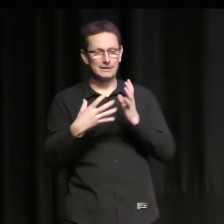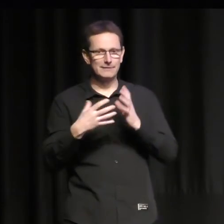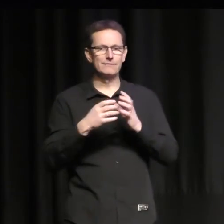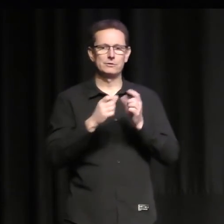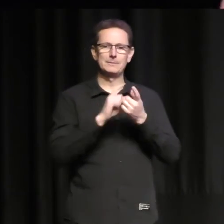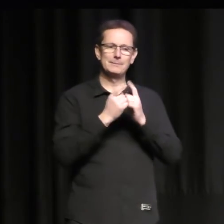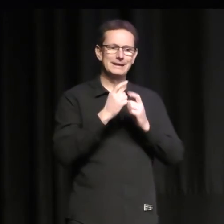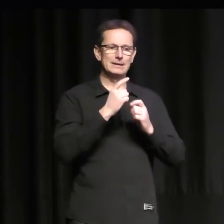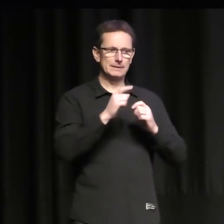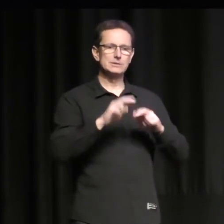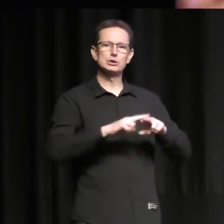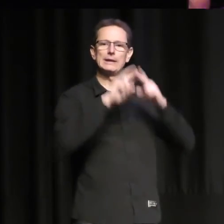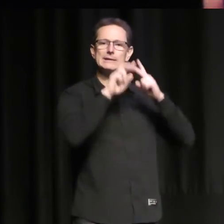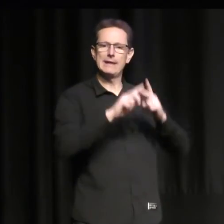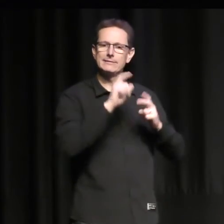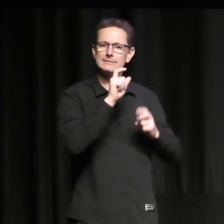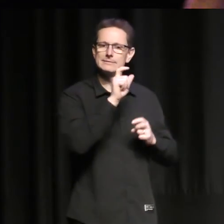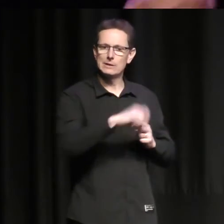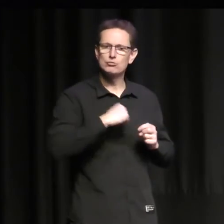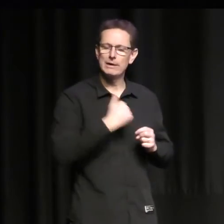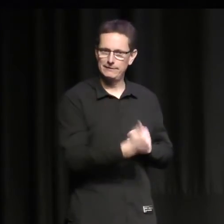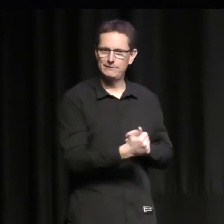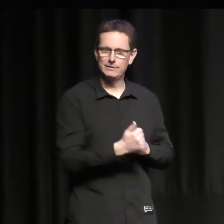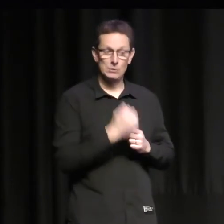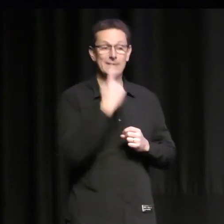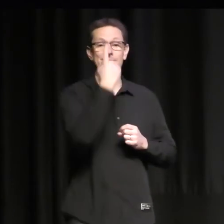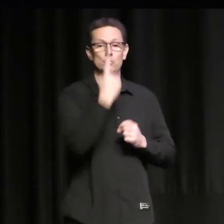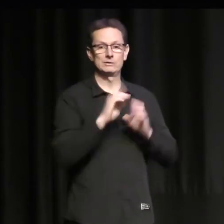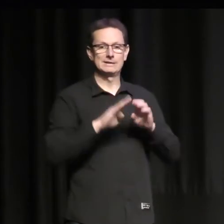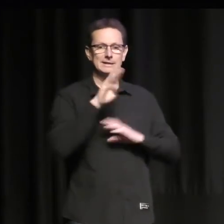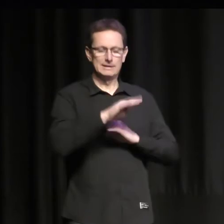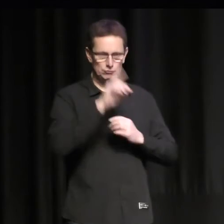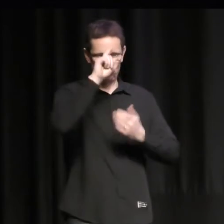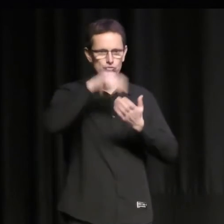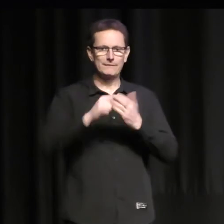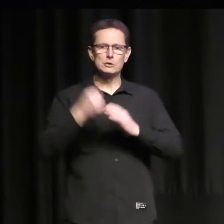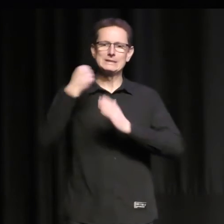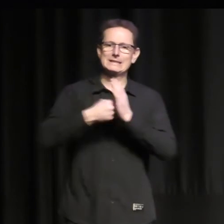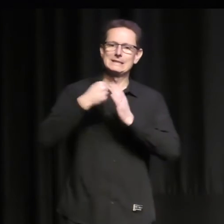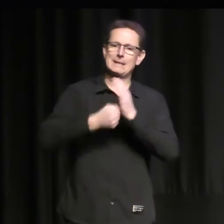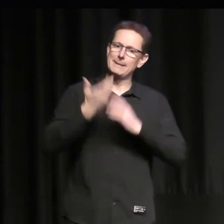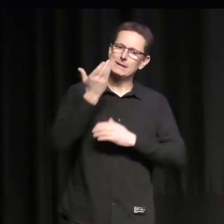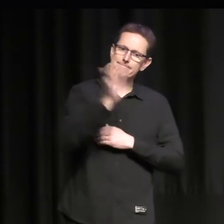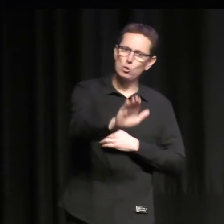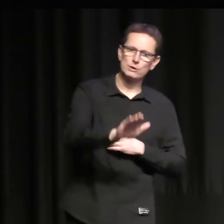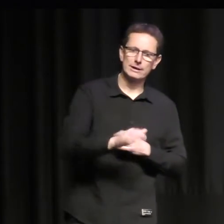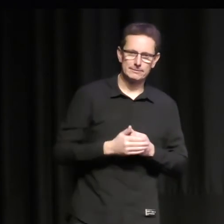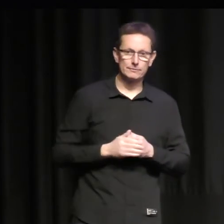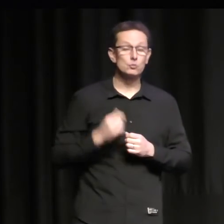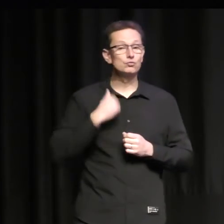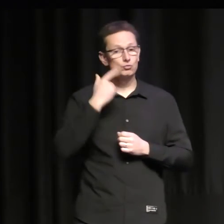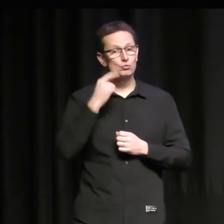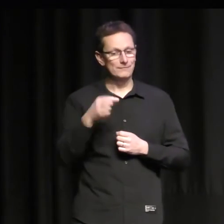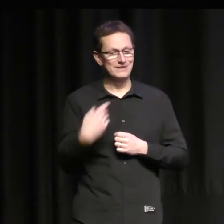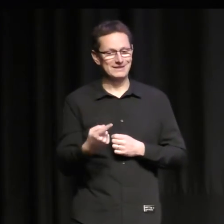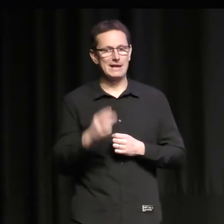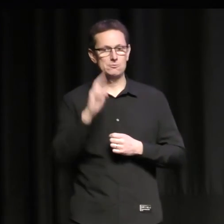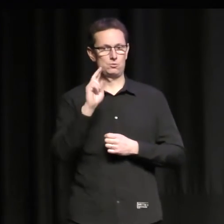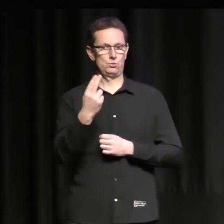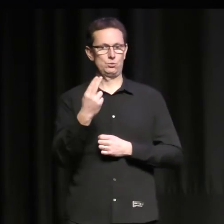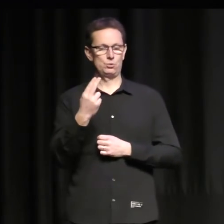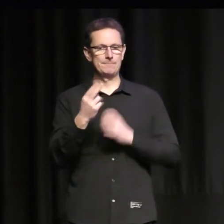of recognition, and that's the first step for fight back. So I think we're at that stage at the moment,